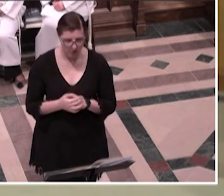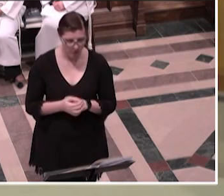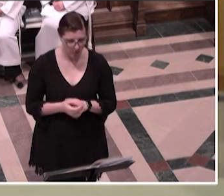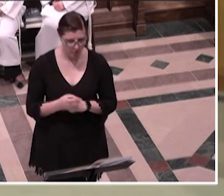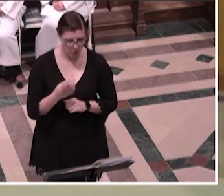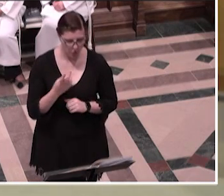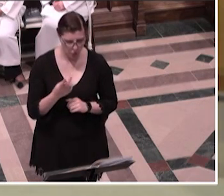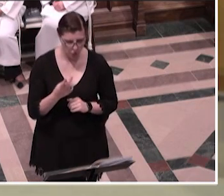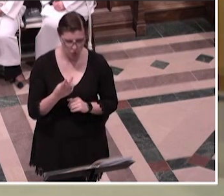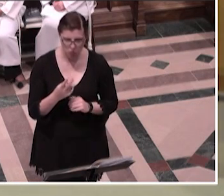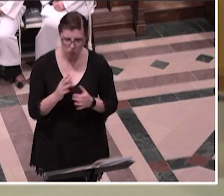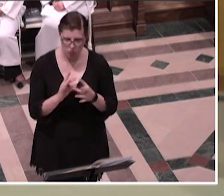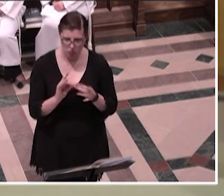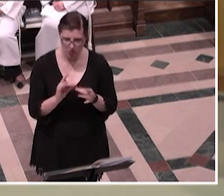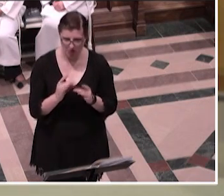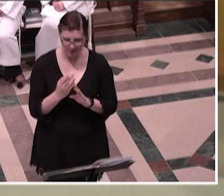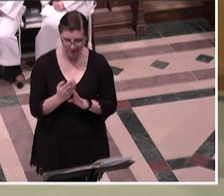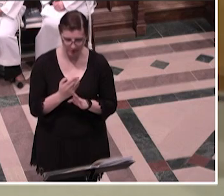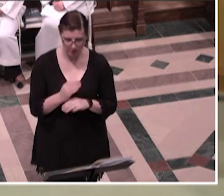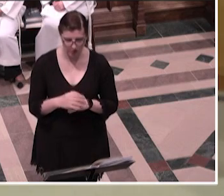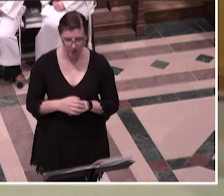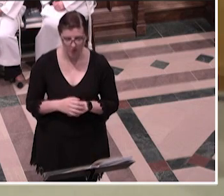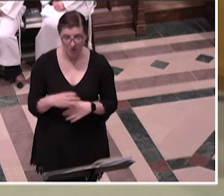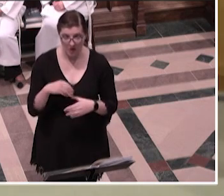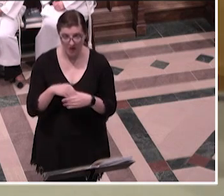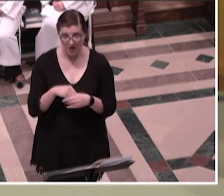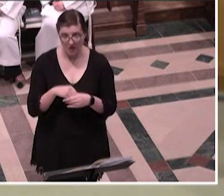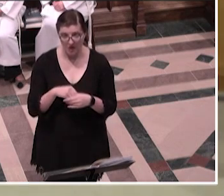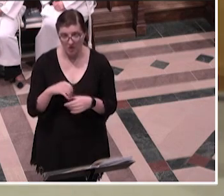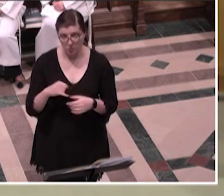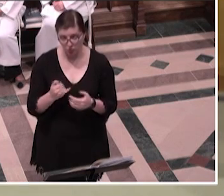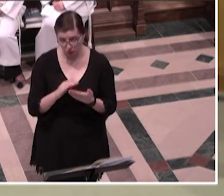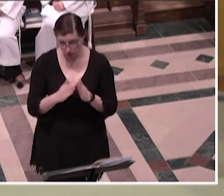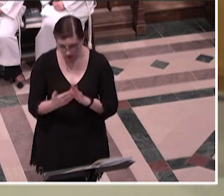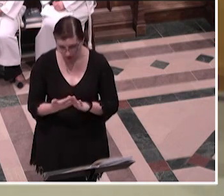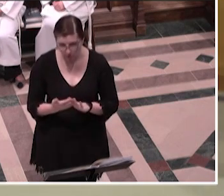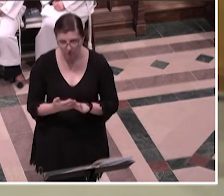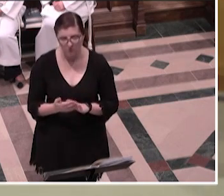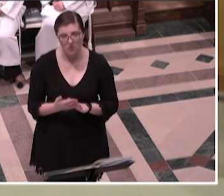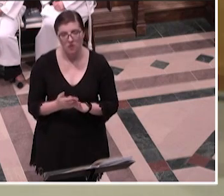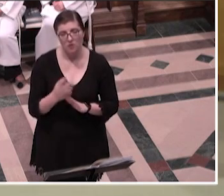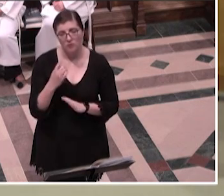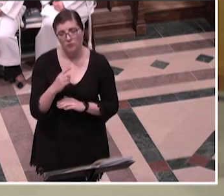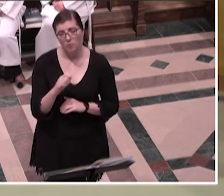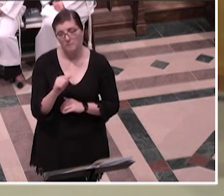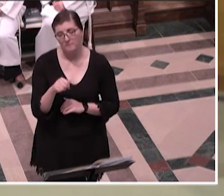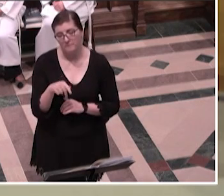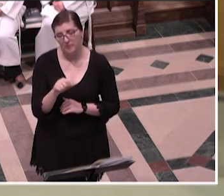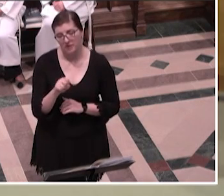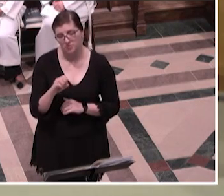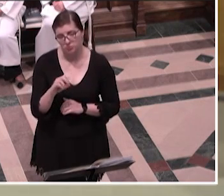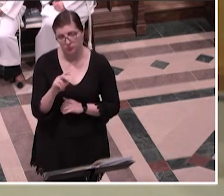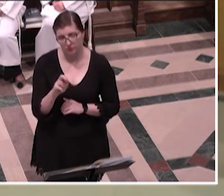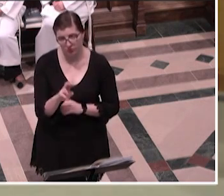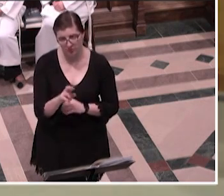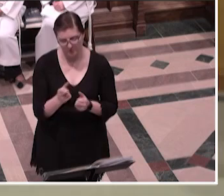text. When he was in Jerusalem during the Passover festival, many believed in his name because they